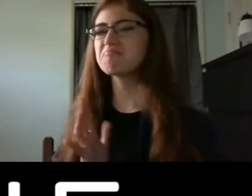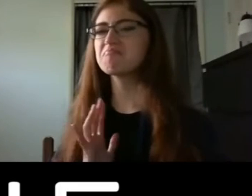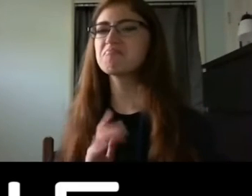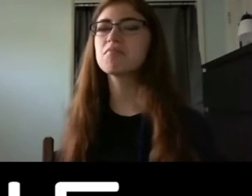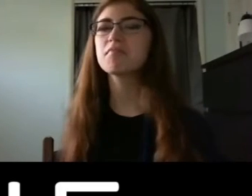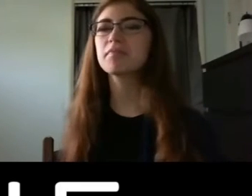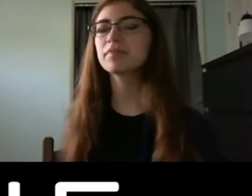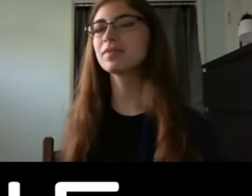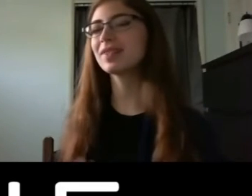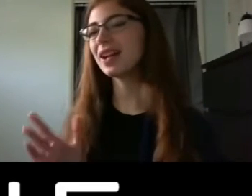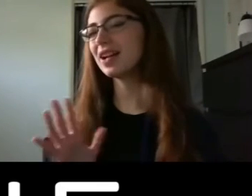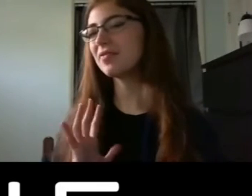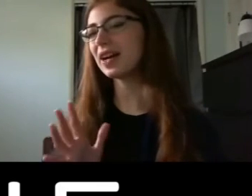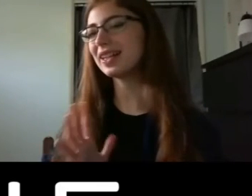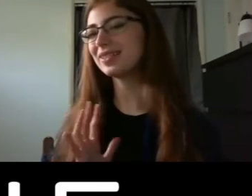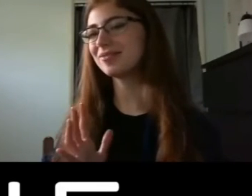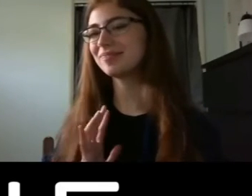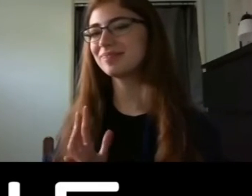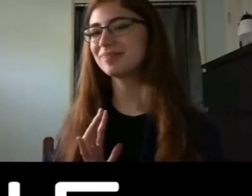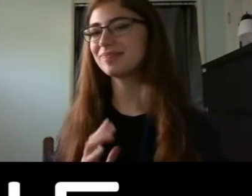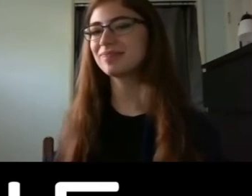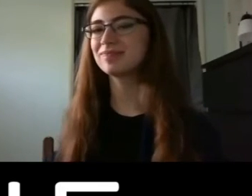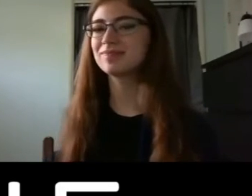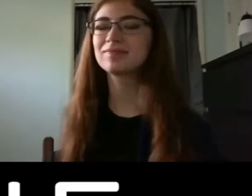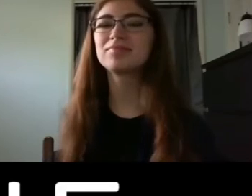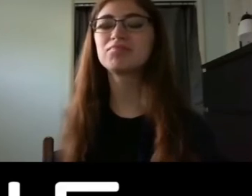Fine. Fine.